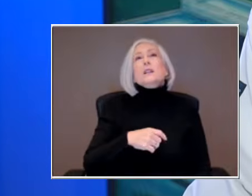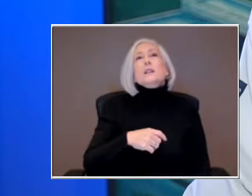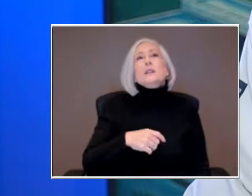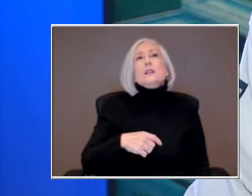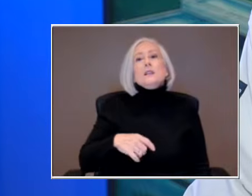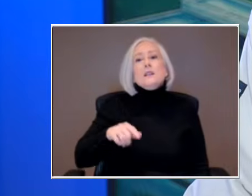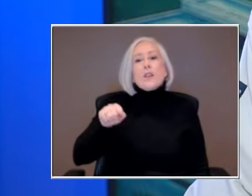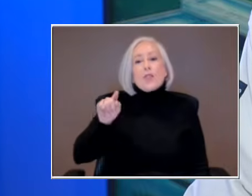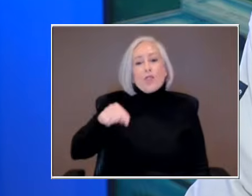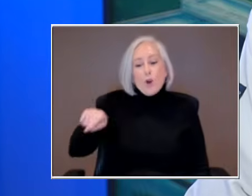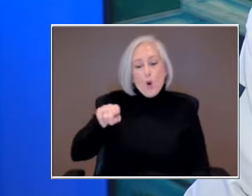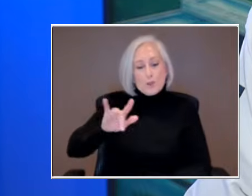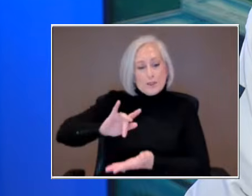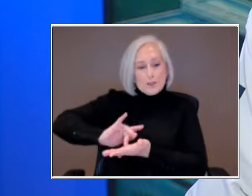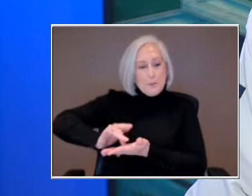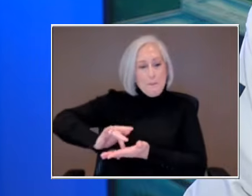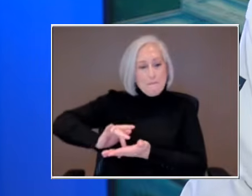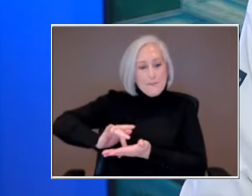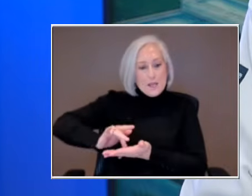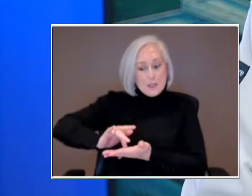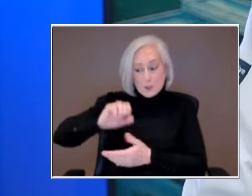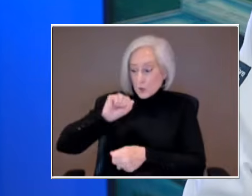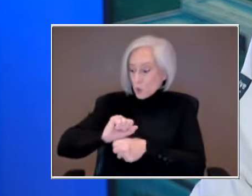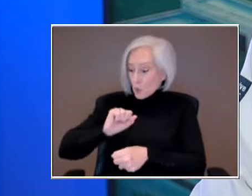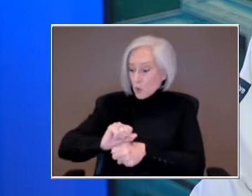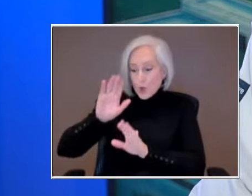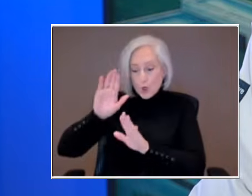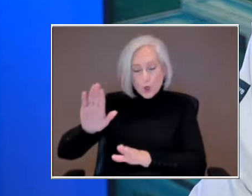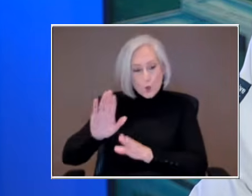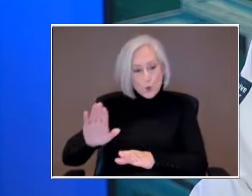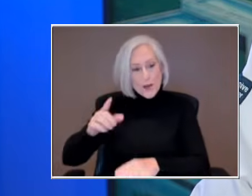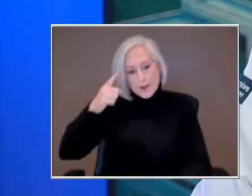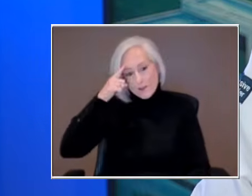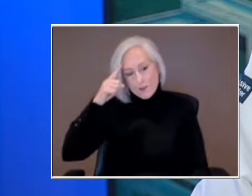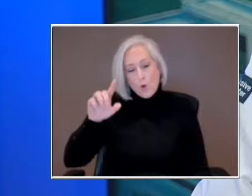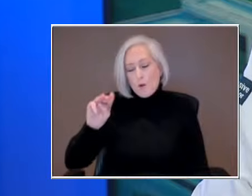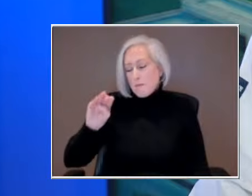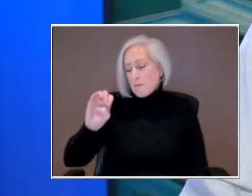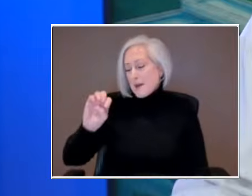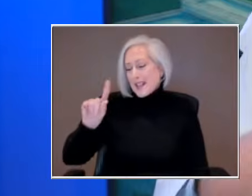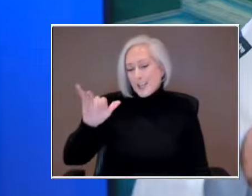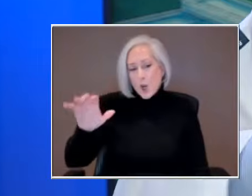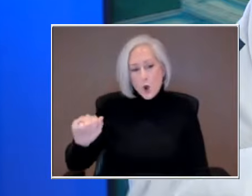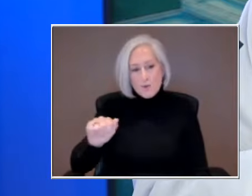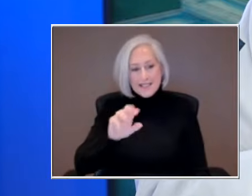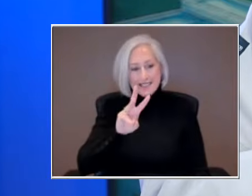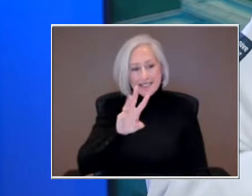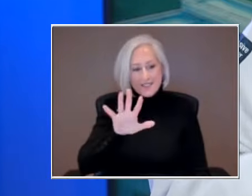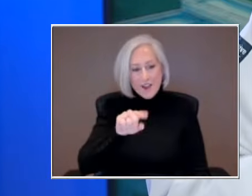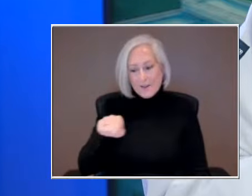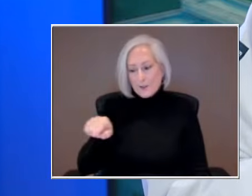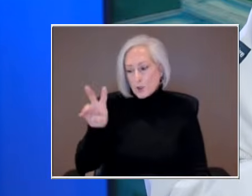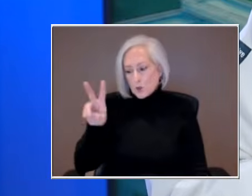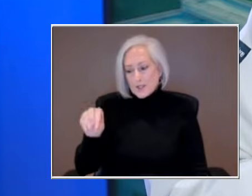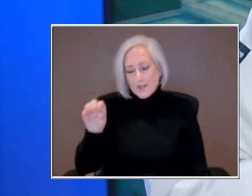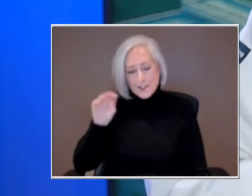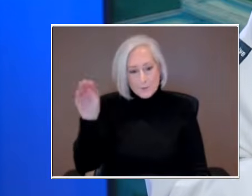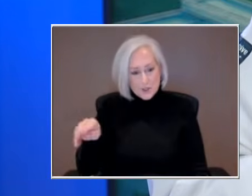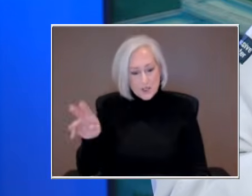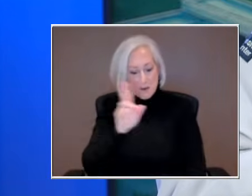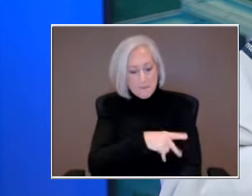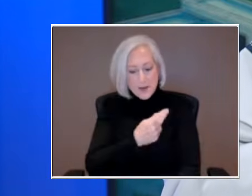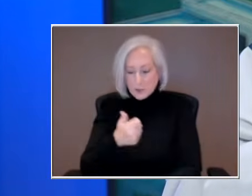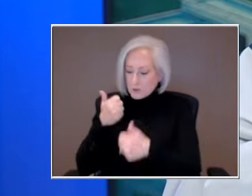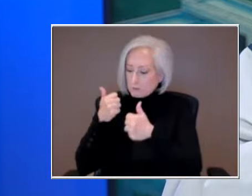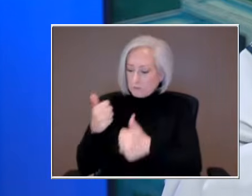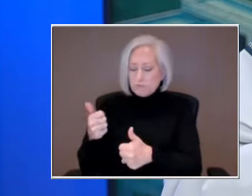actually work really well in melanoma. 65 to 70% of patients do really well. And Jim had horrible disease in his chest,